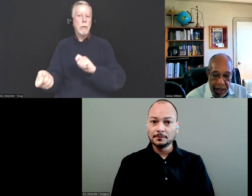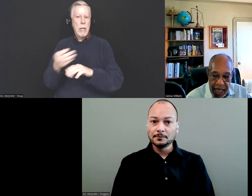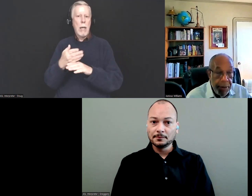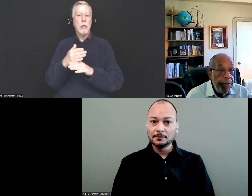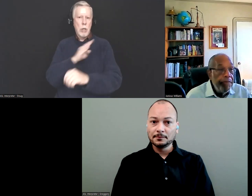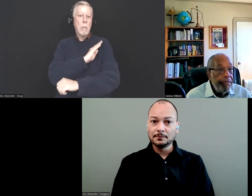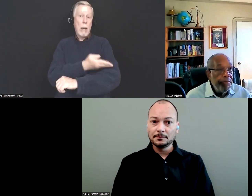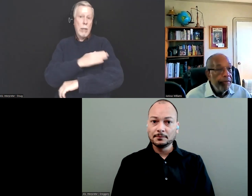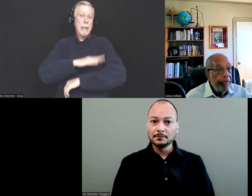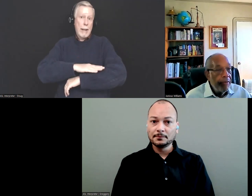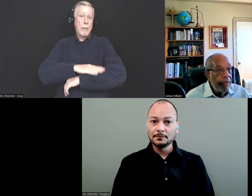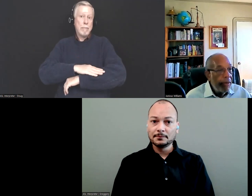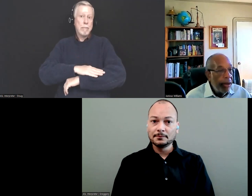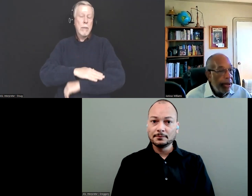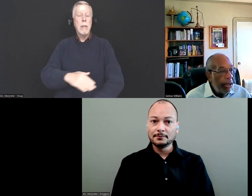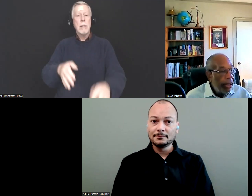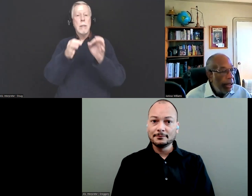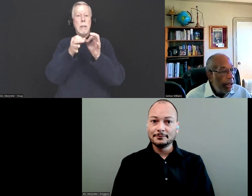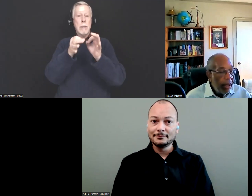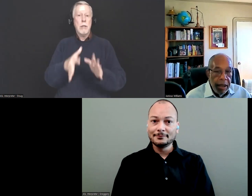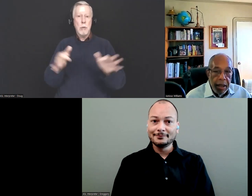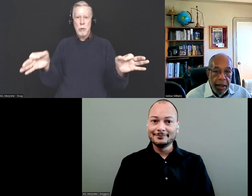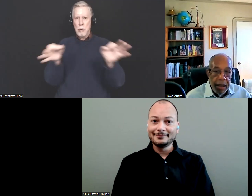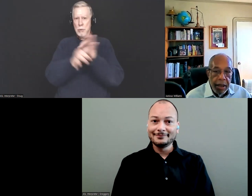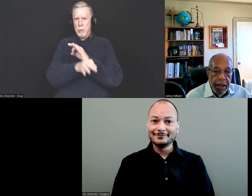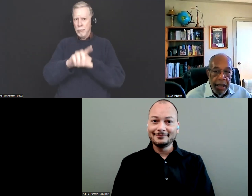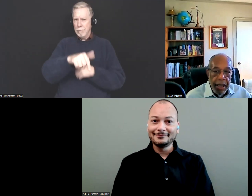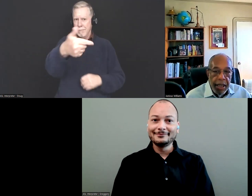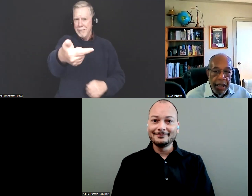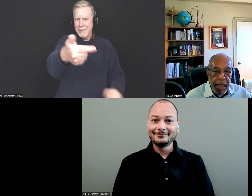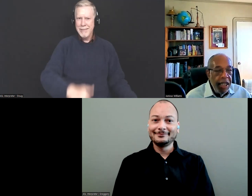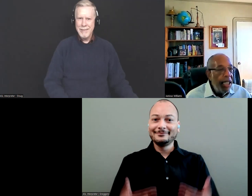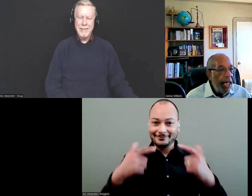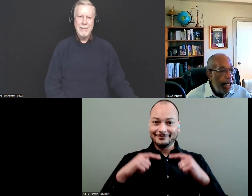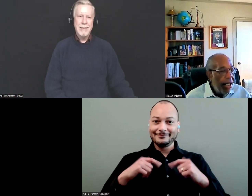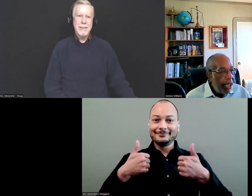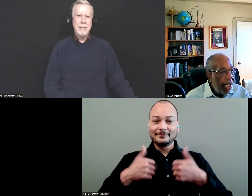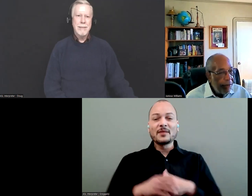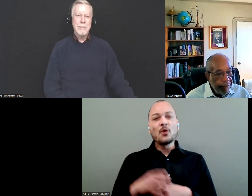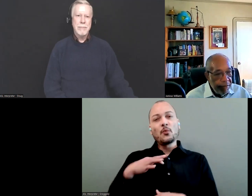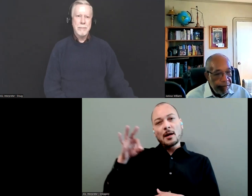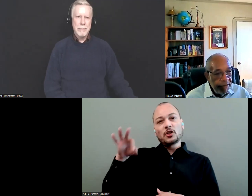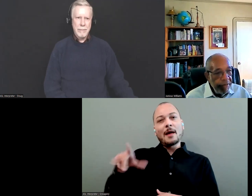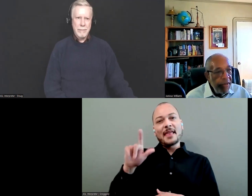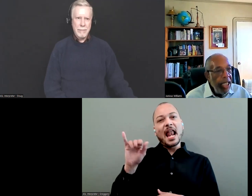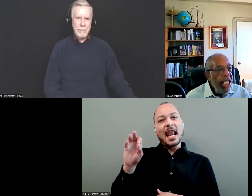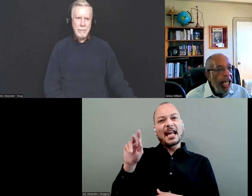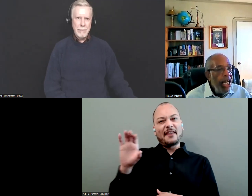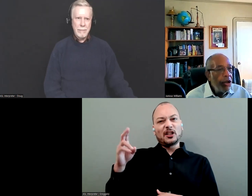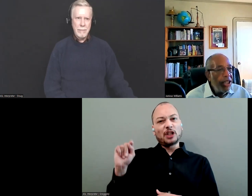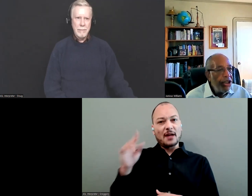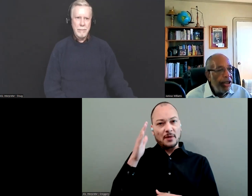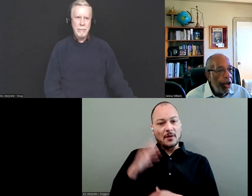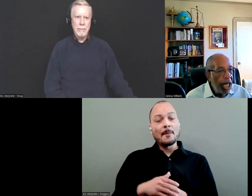power at the table. We'll put that link in the chat for everyone in just a minute. Okay. Any